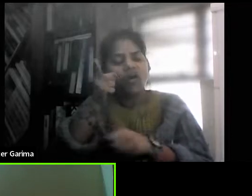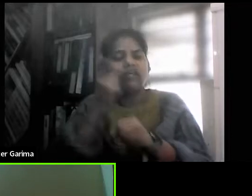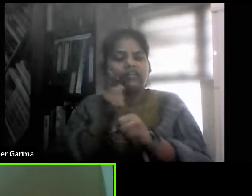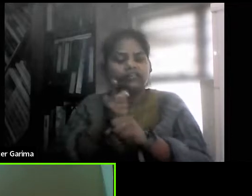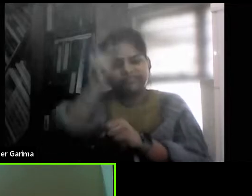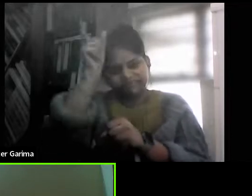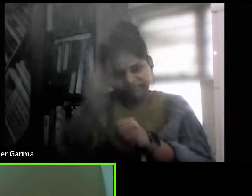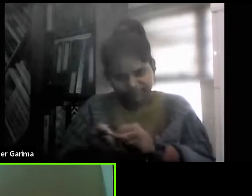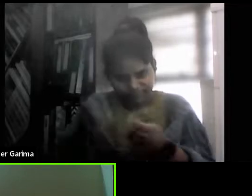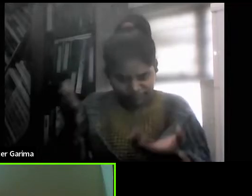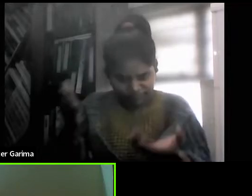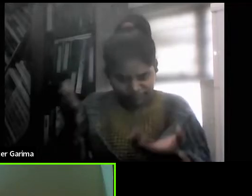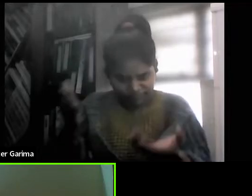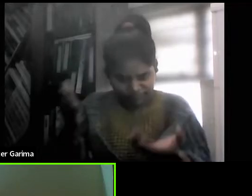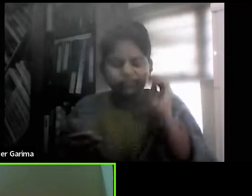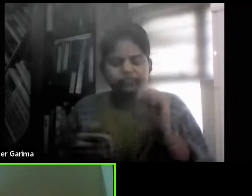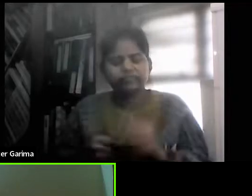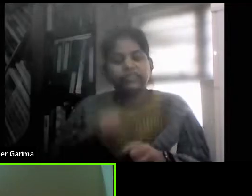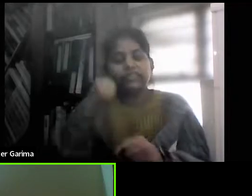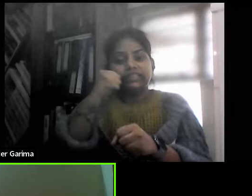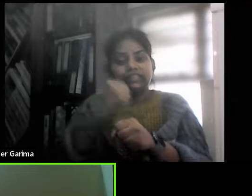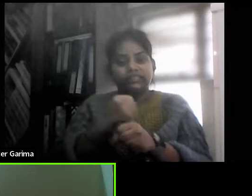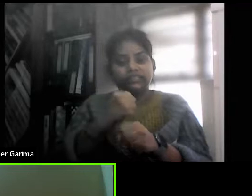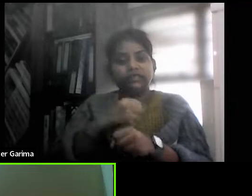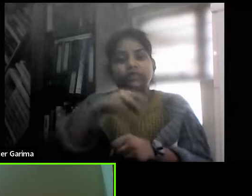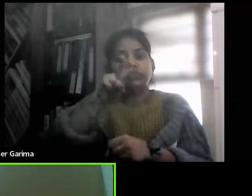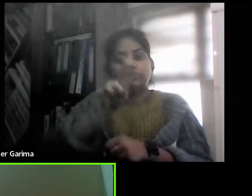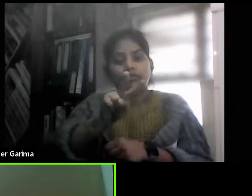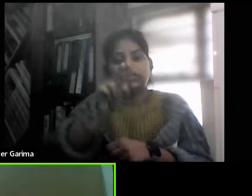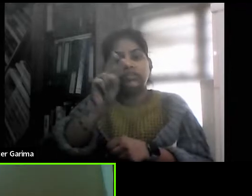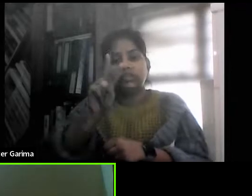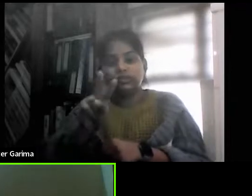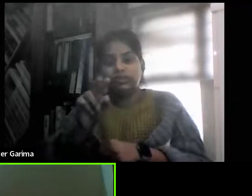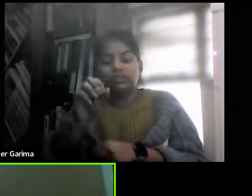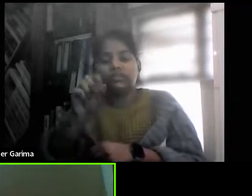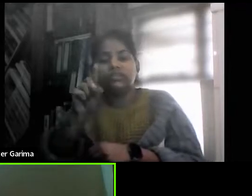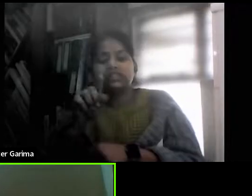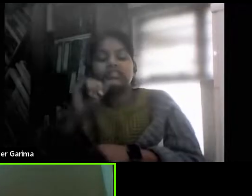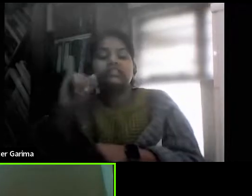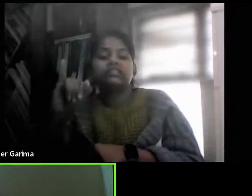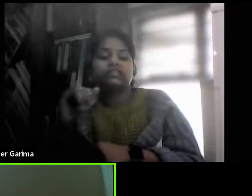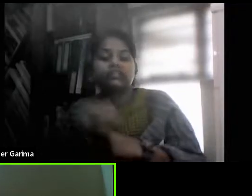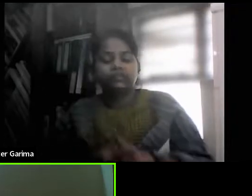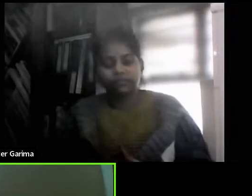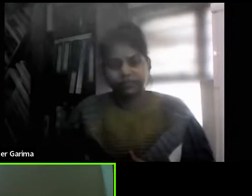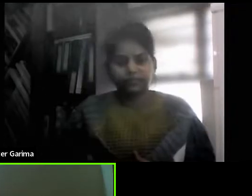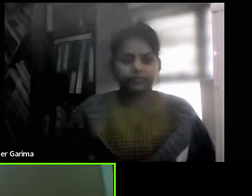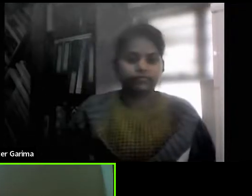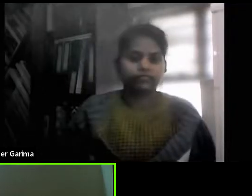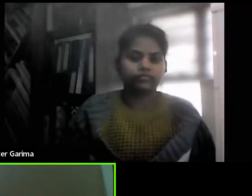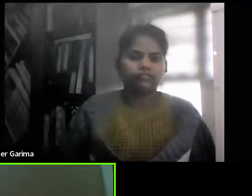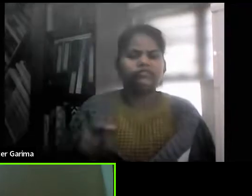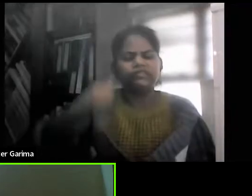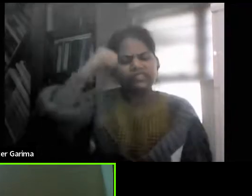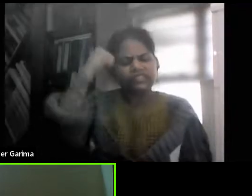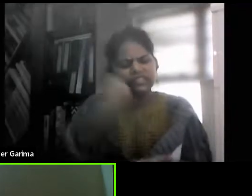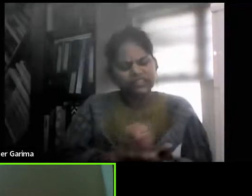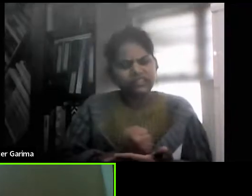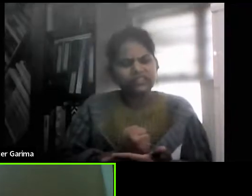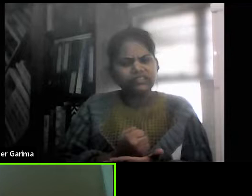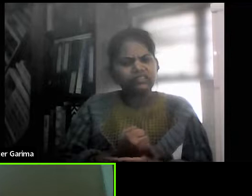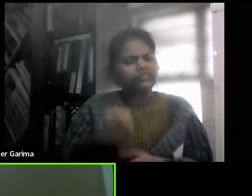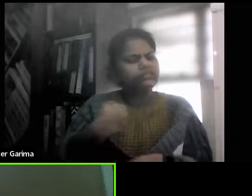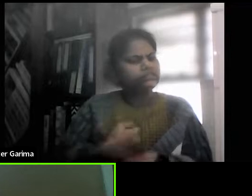number 260, wherein they have mentioned that these demands will be met as and when the vacancies arise. So once again,